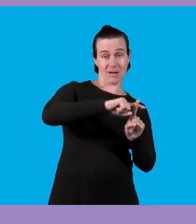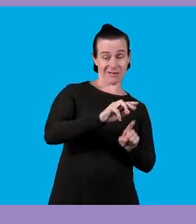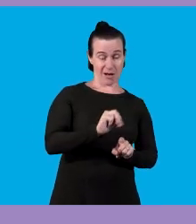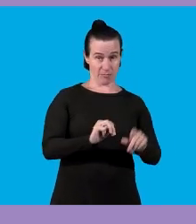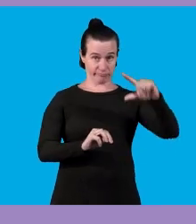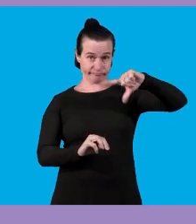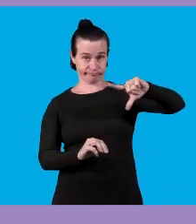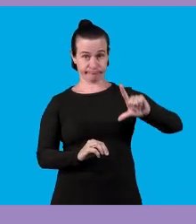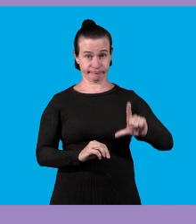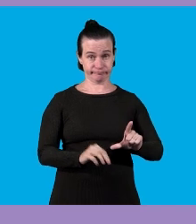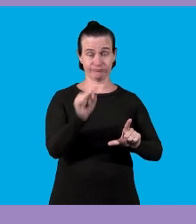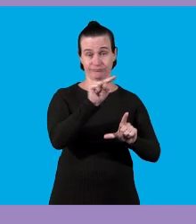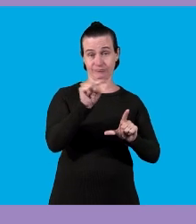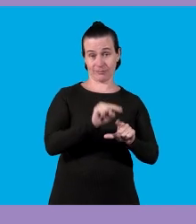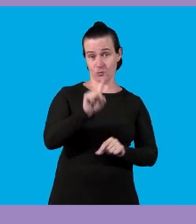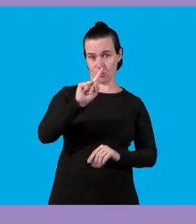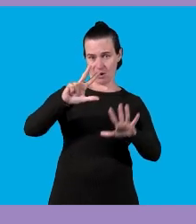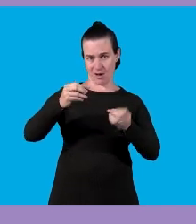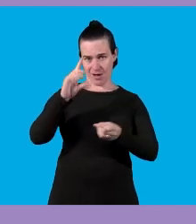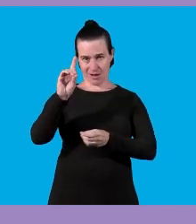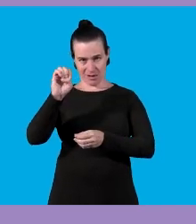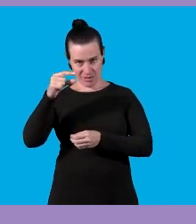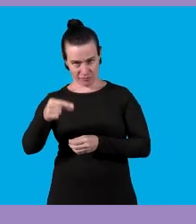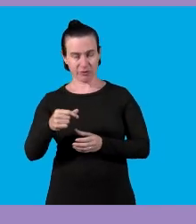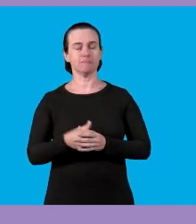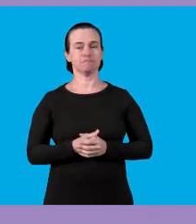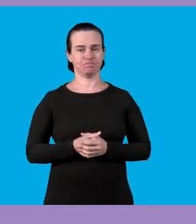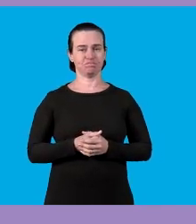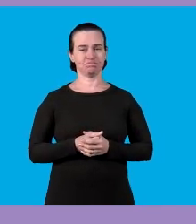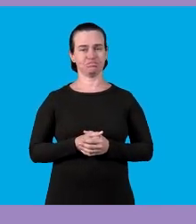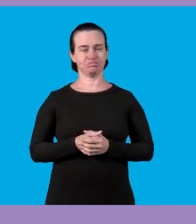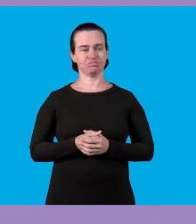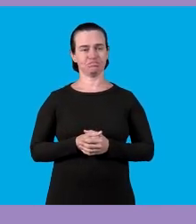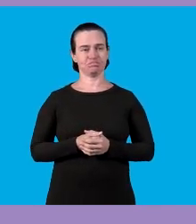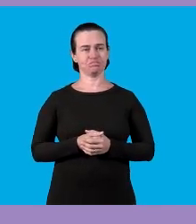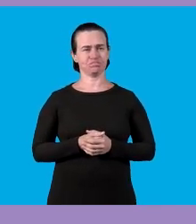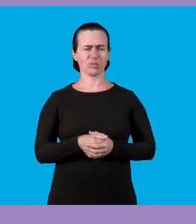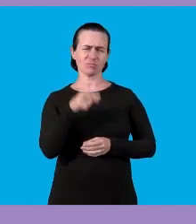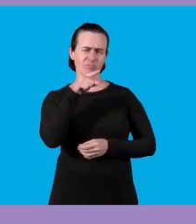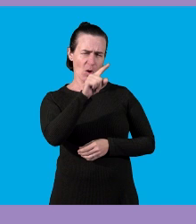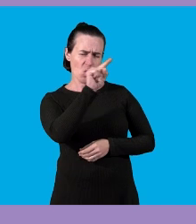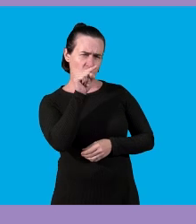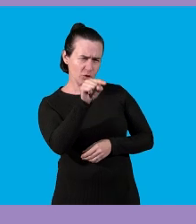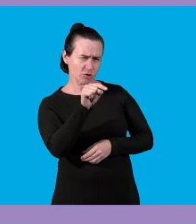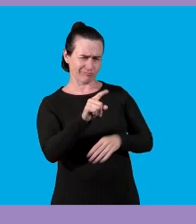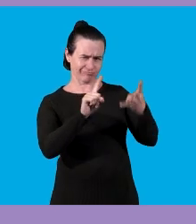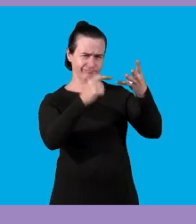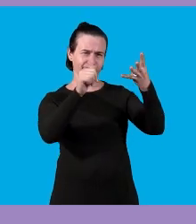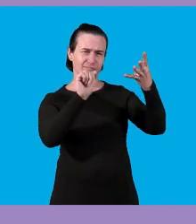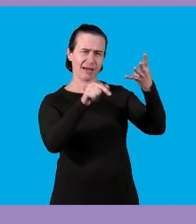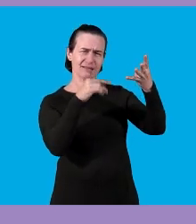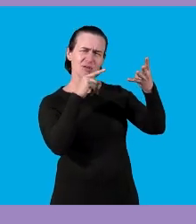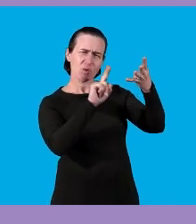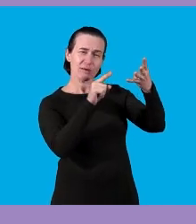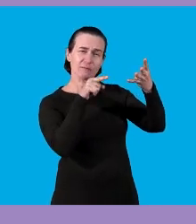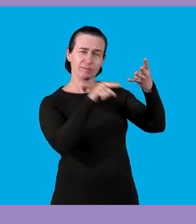equals to 180 degrees. Now let's look at that question again. It says angle J is